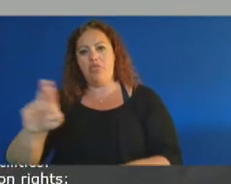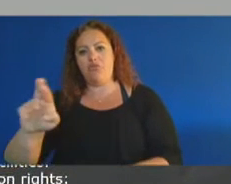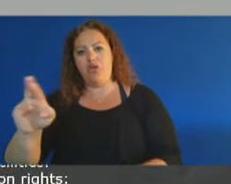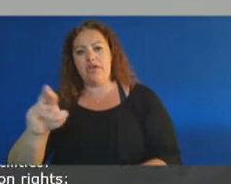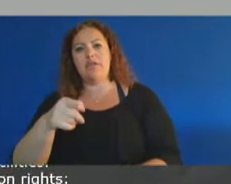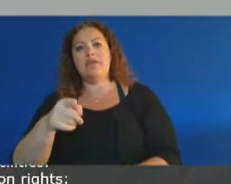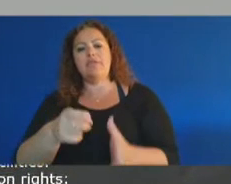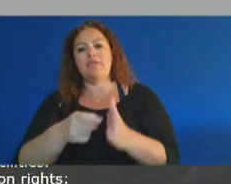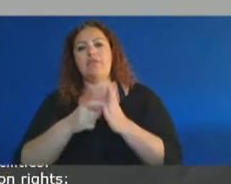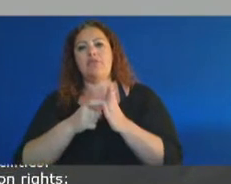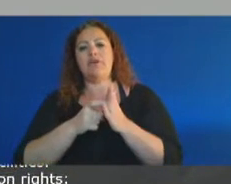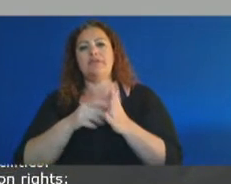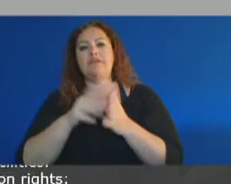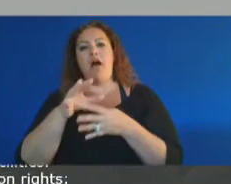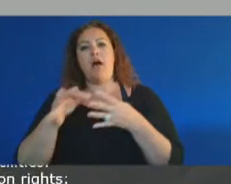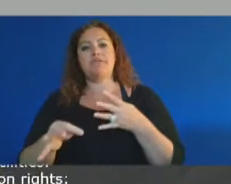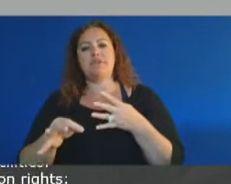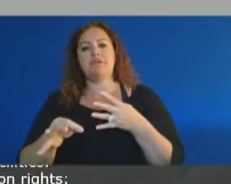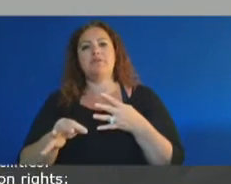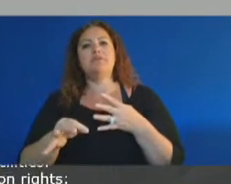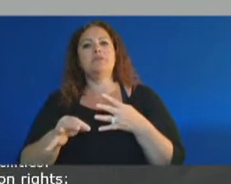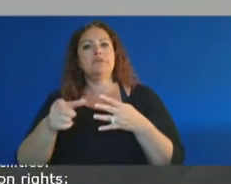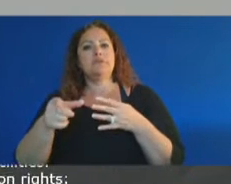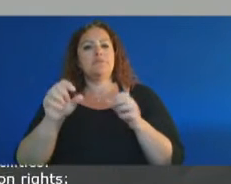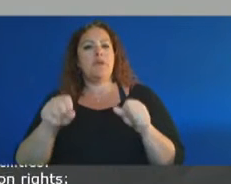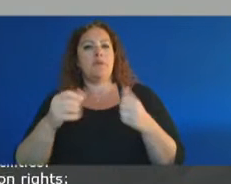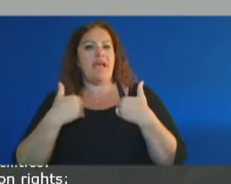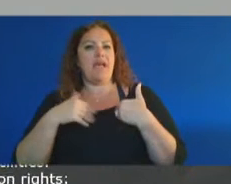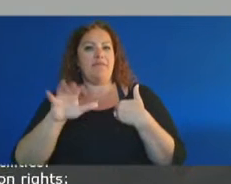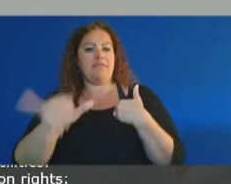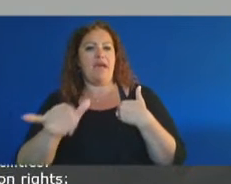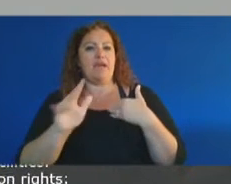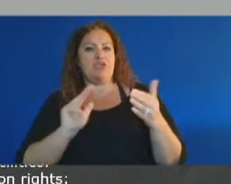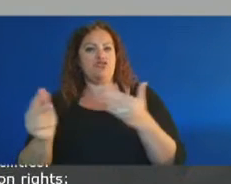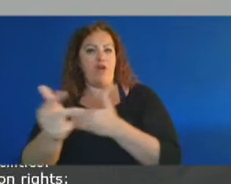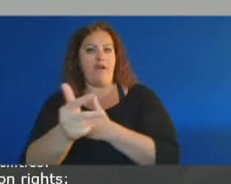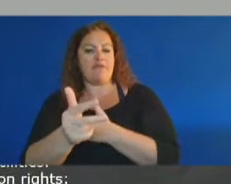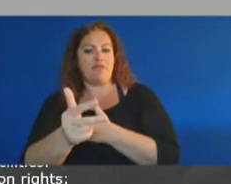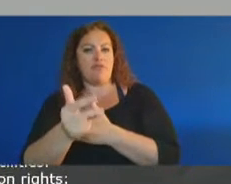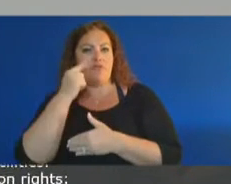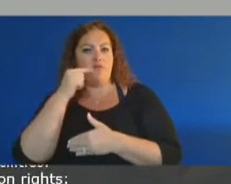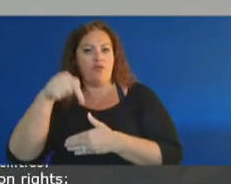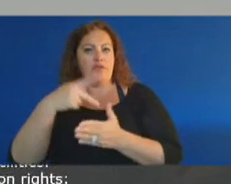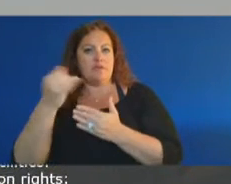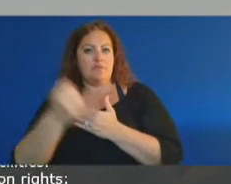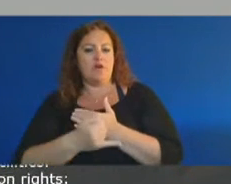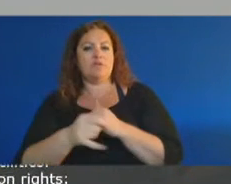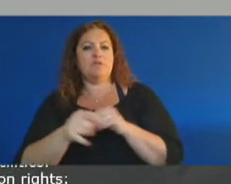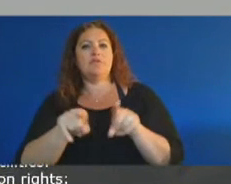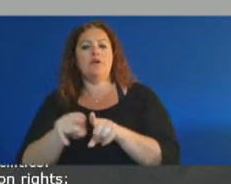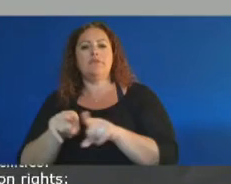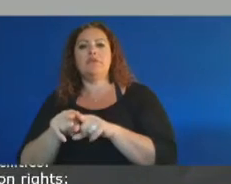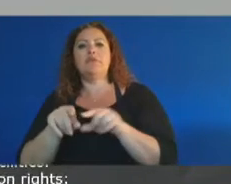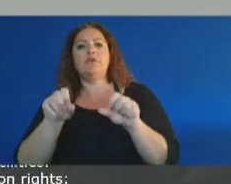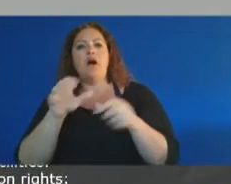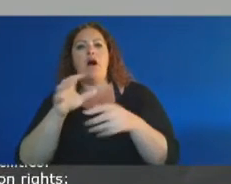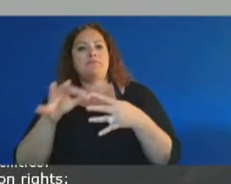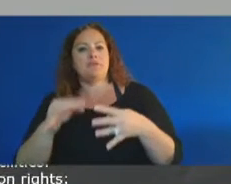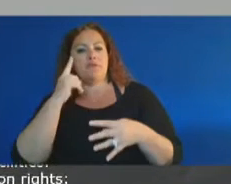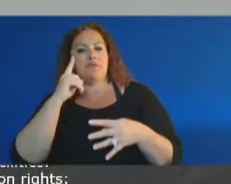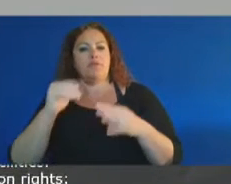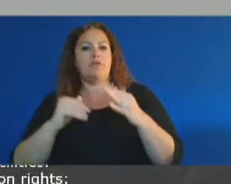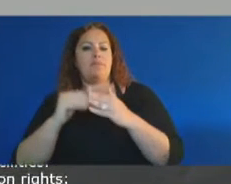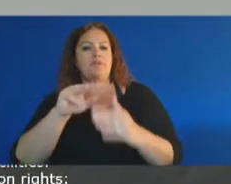requesting an optional provision to reestablish that uh within this project also request an optional provision to exceed the maximum height in the MUD